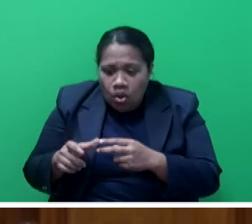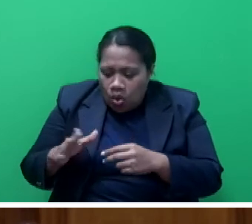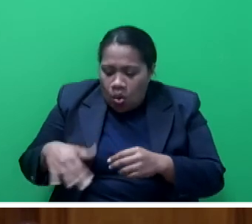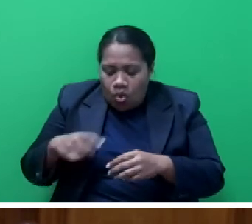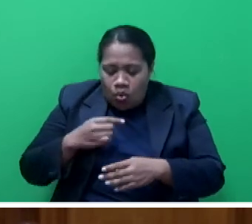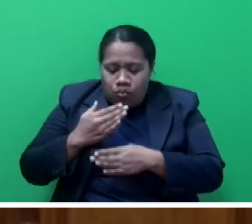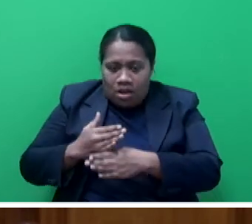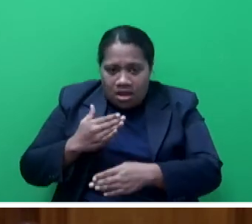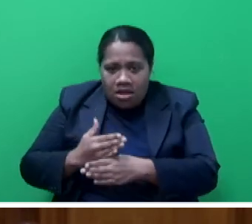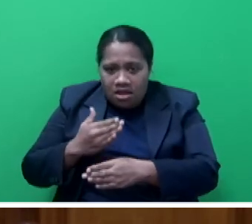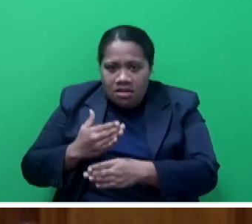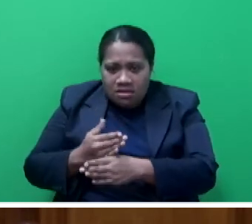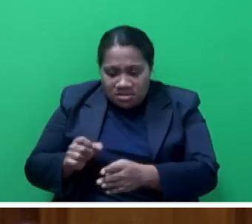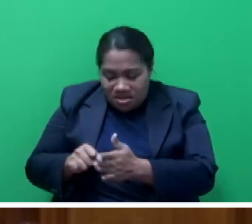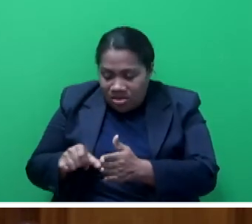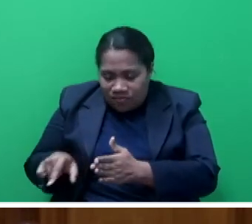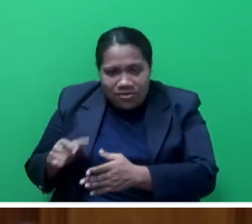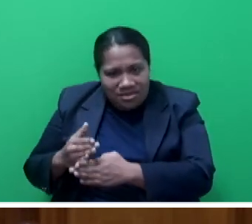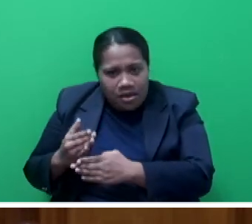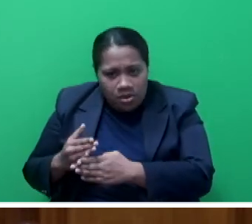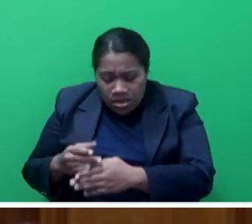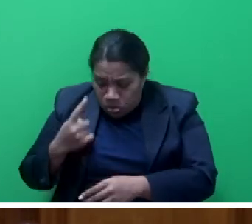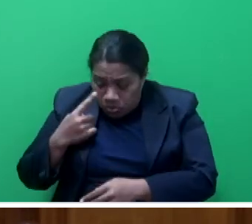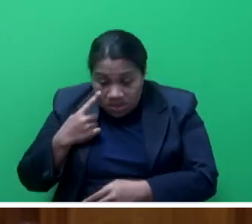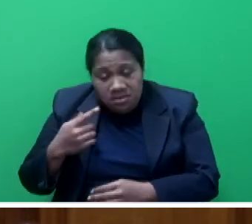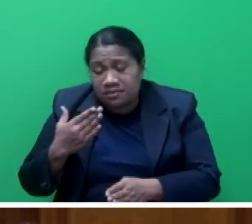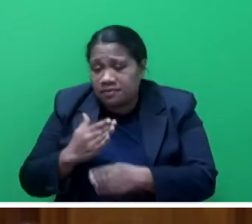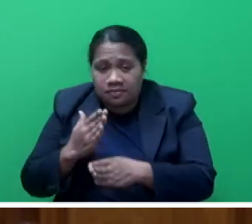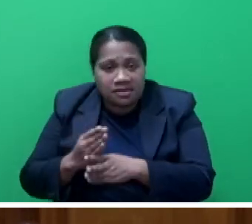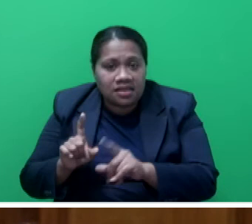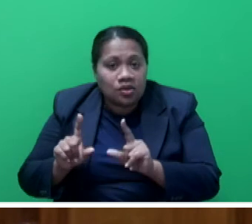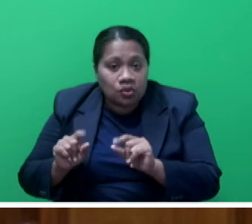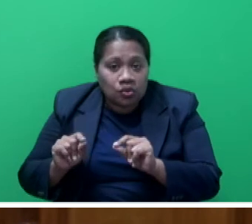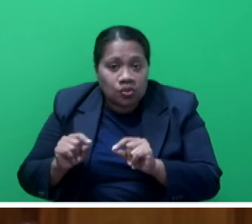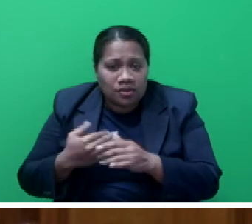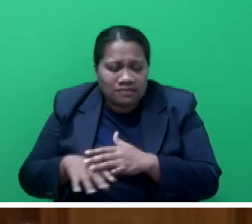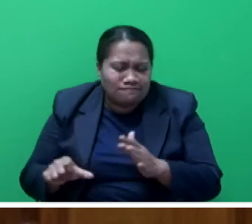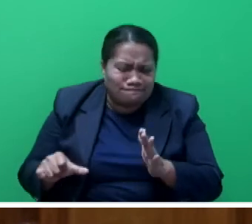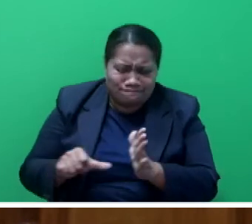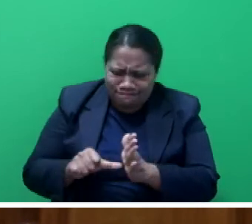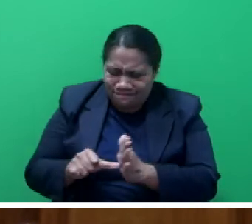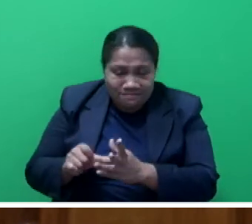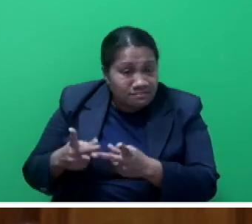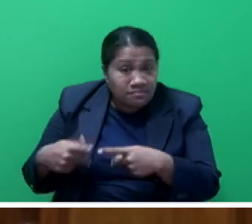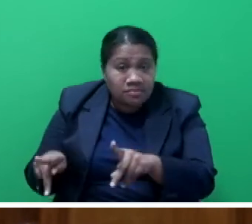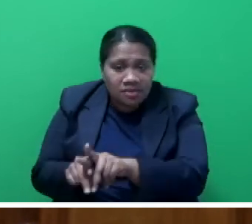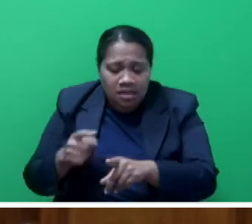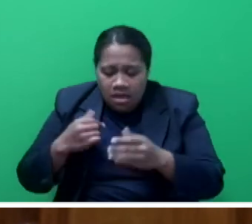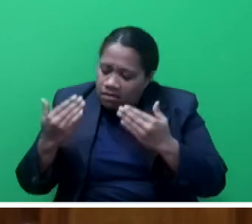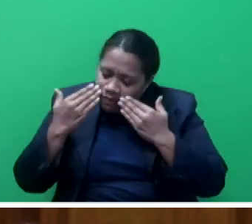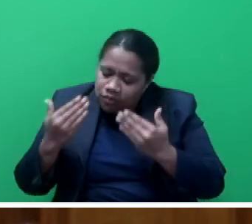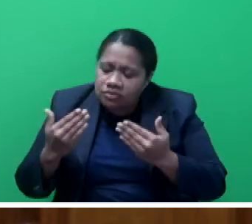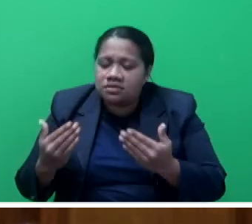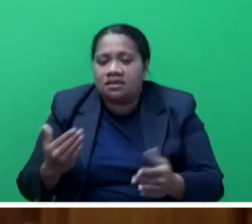on this particular operation. Seeing the amount of work that they had to do in difficult conditions, I appreciate the work that is done by the